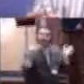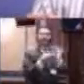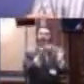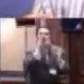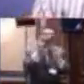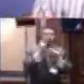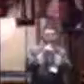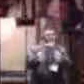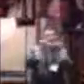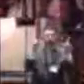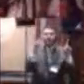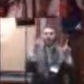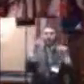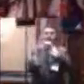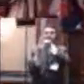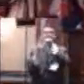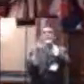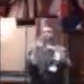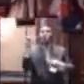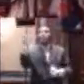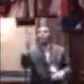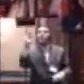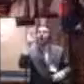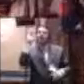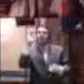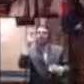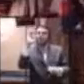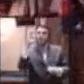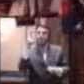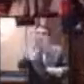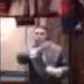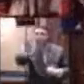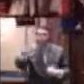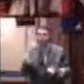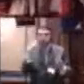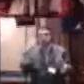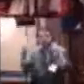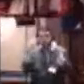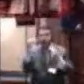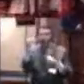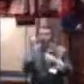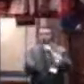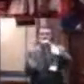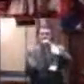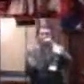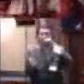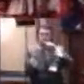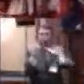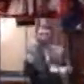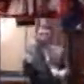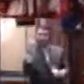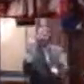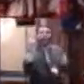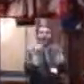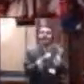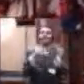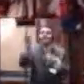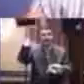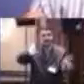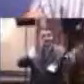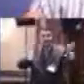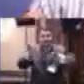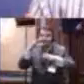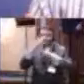we should look at two important phenomena. Number one, the politicization of religious institutions.